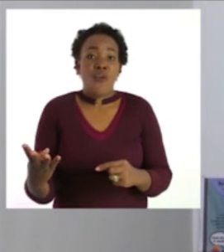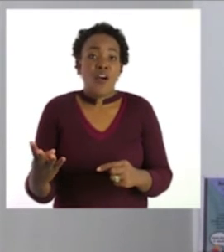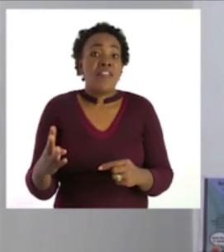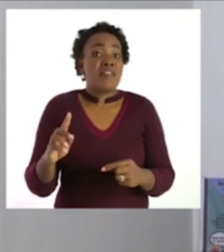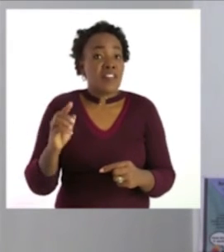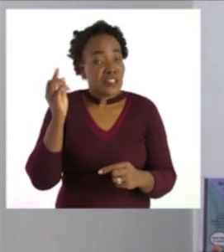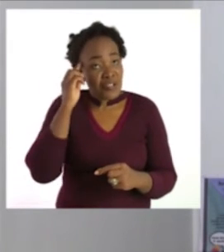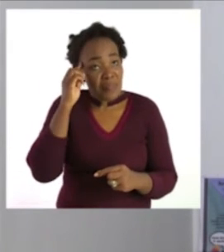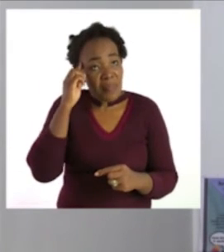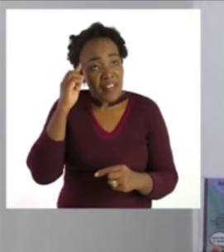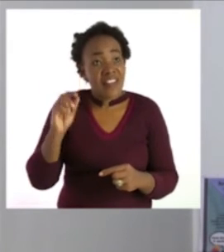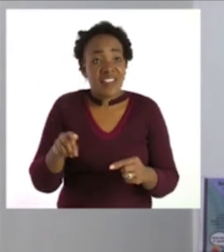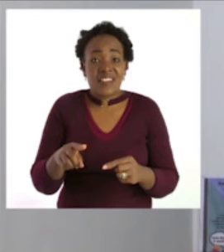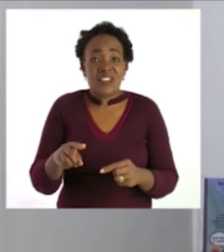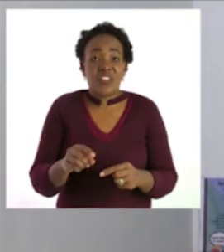countable